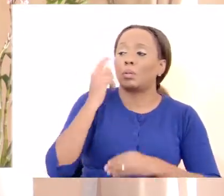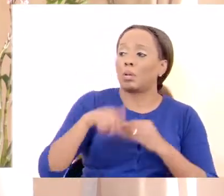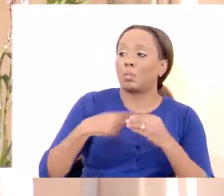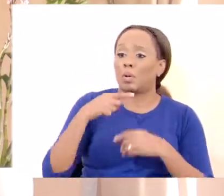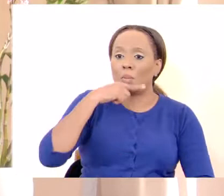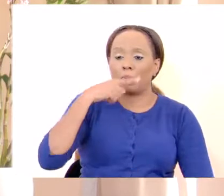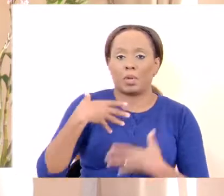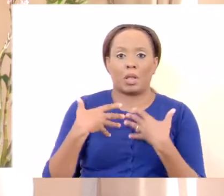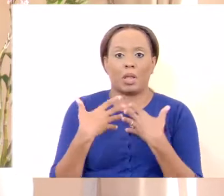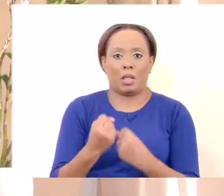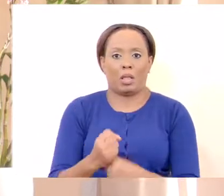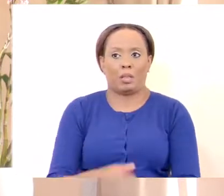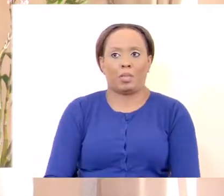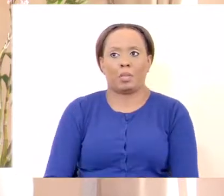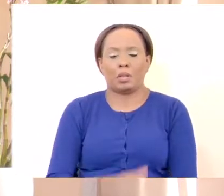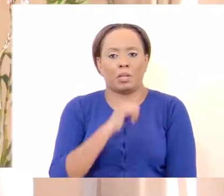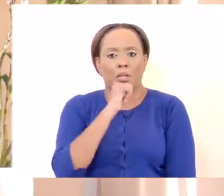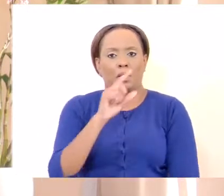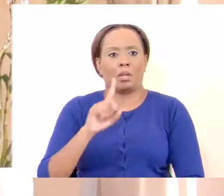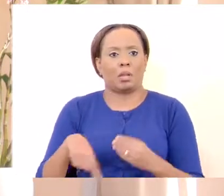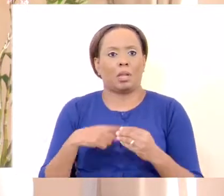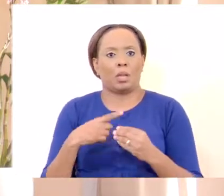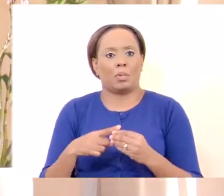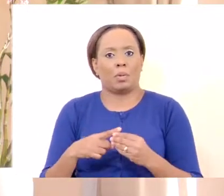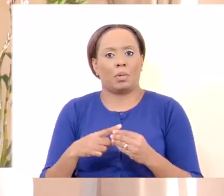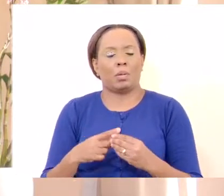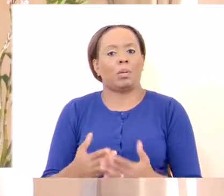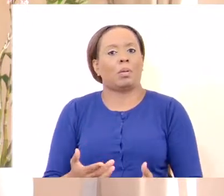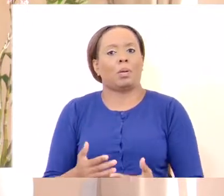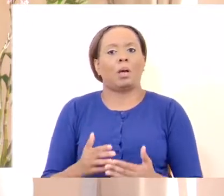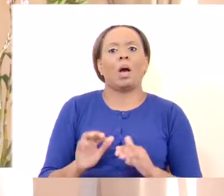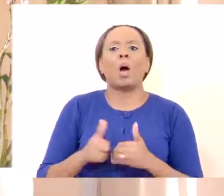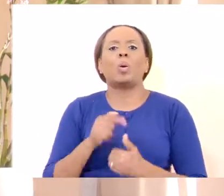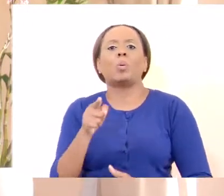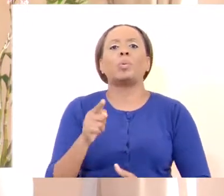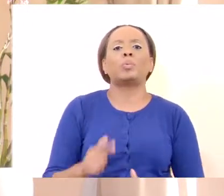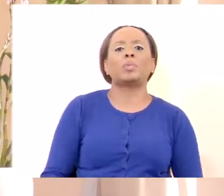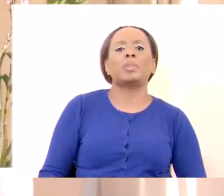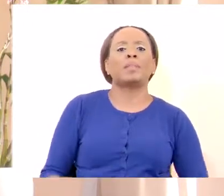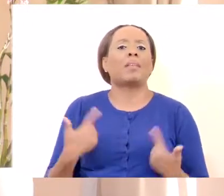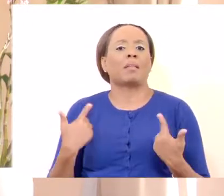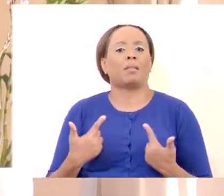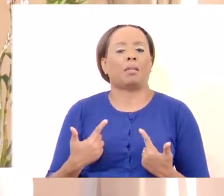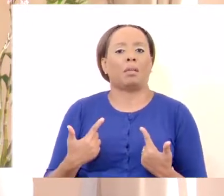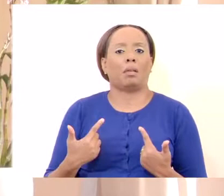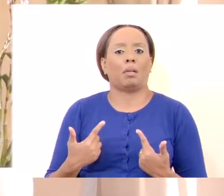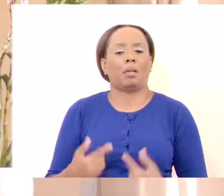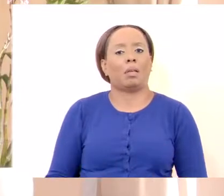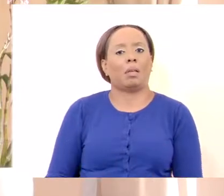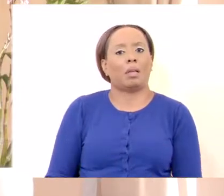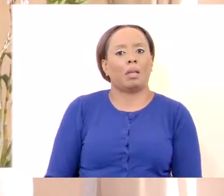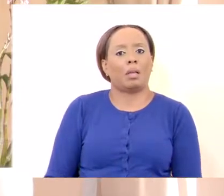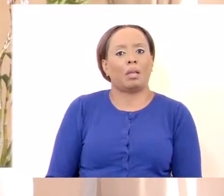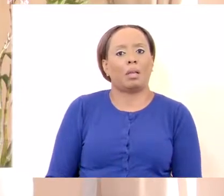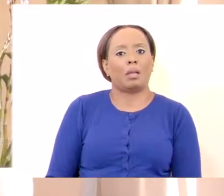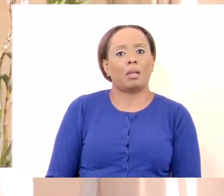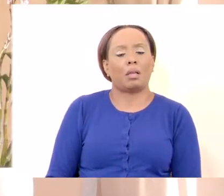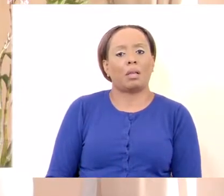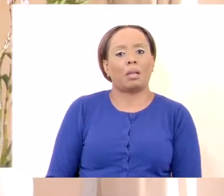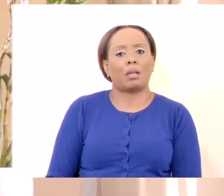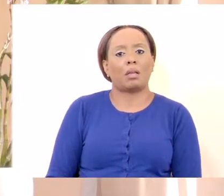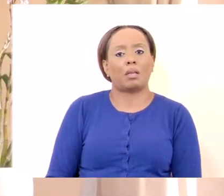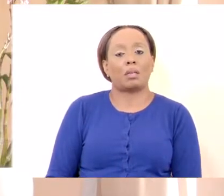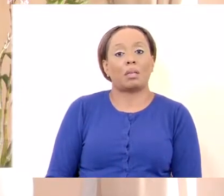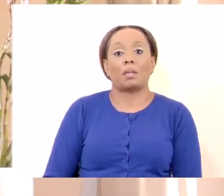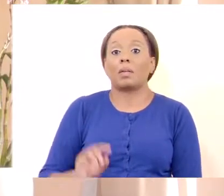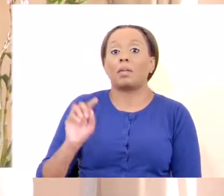telling people how to live. Reinforcing that the first line of defense for every individual is the wearing